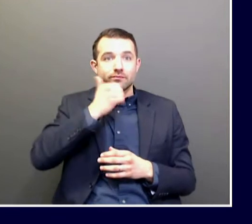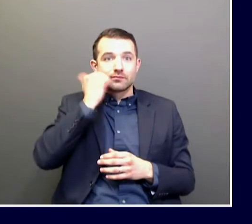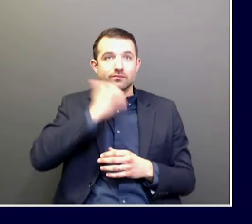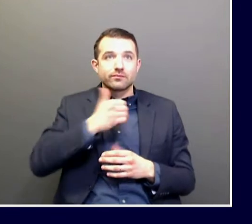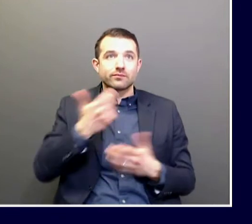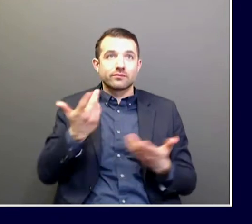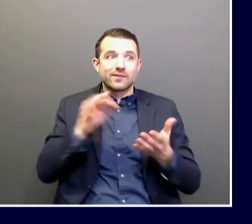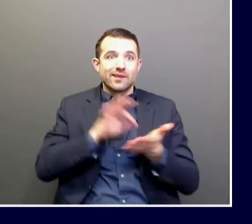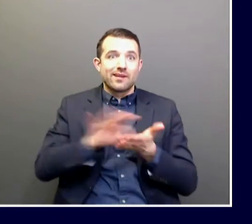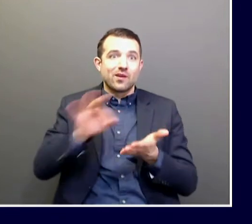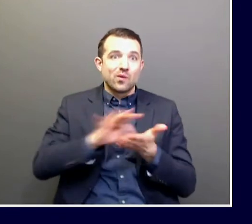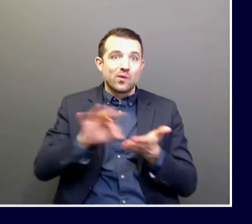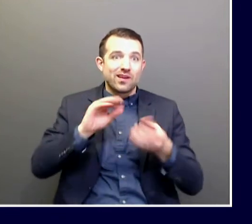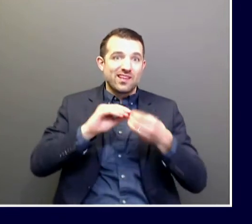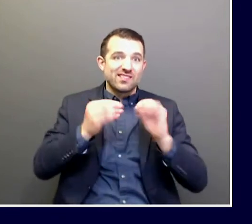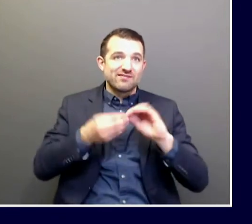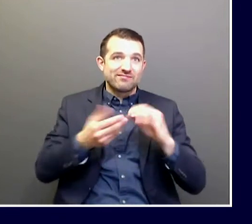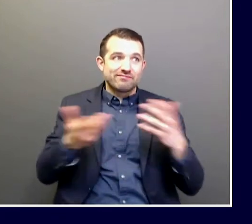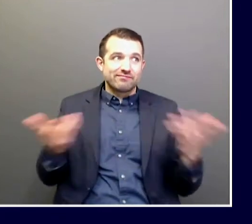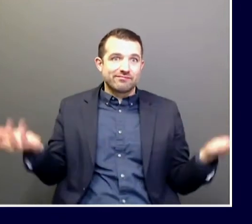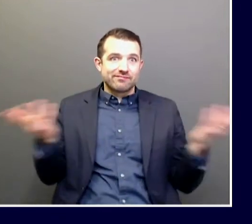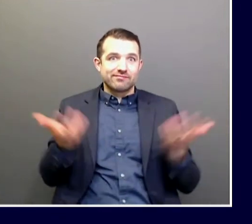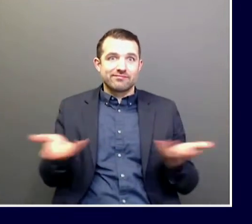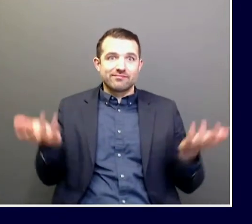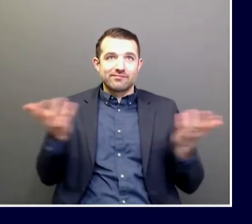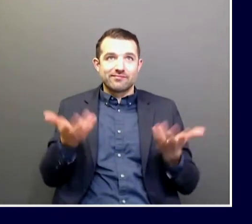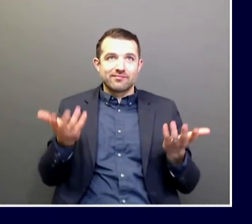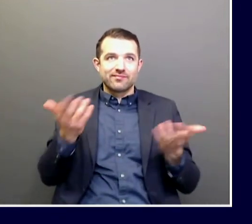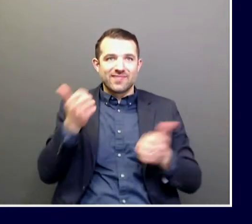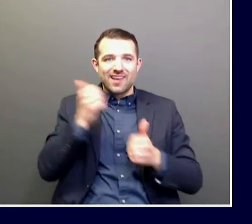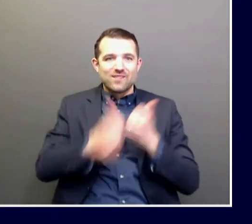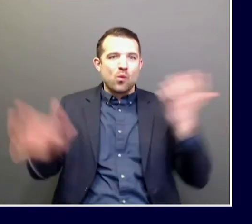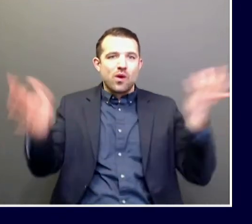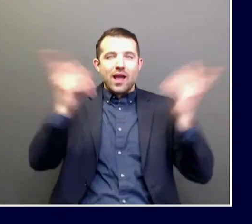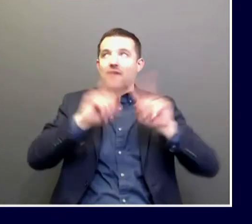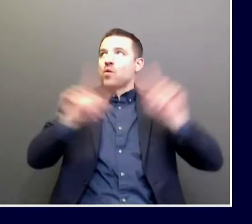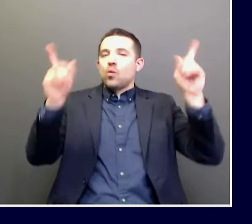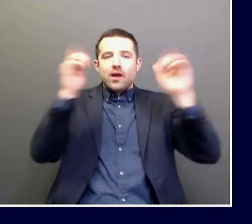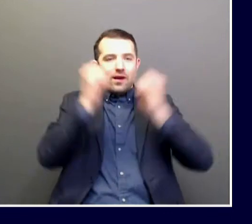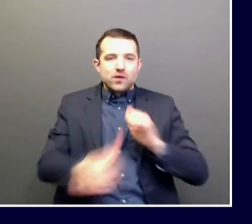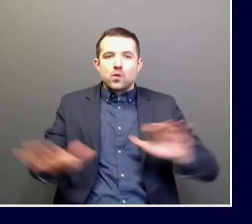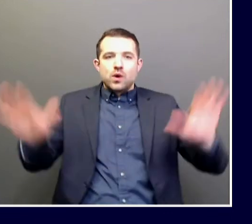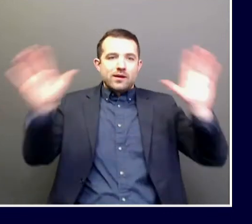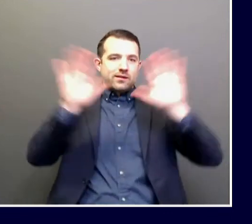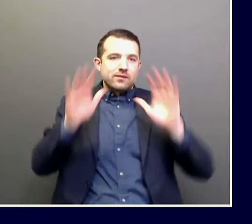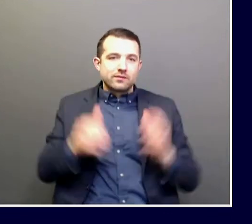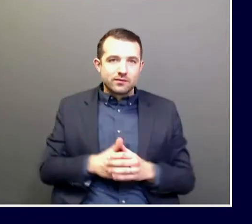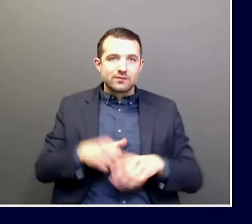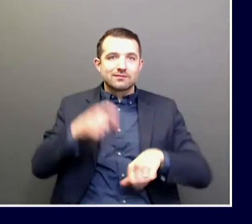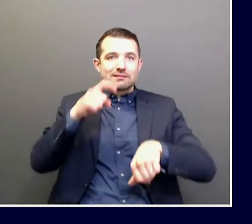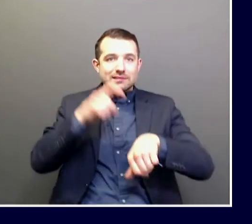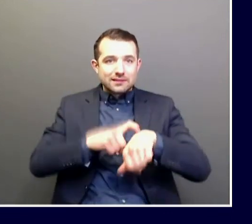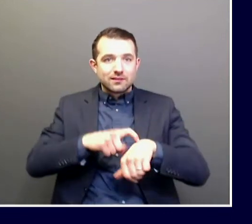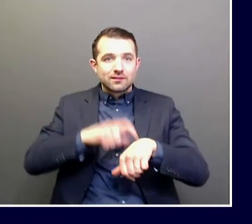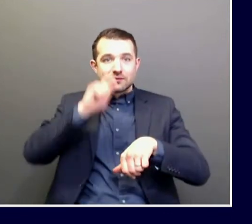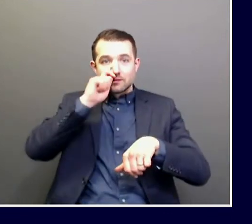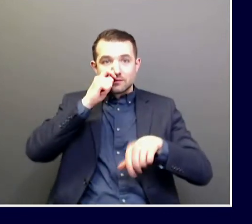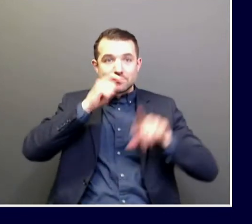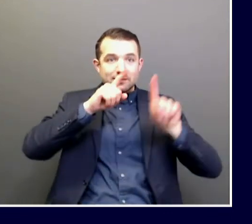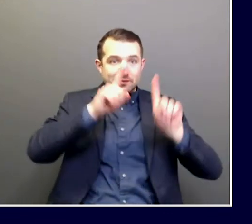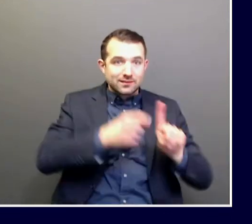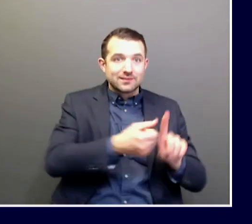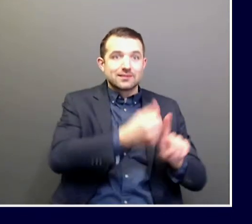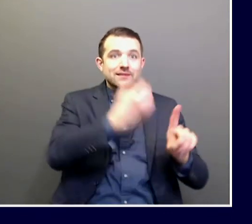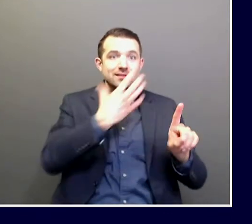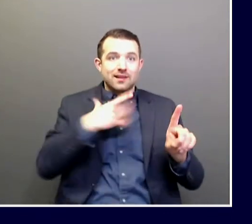it's everywhere, but also the process of getting that lab result, calling folks, asking them where they've been, all